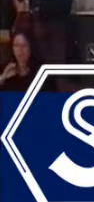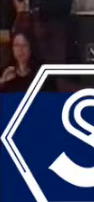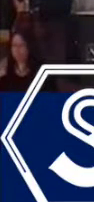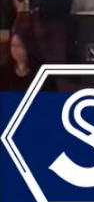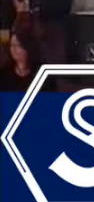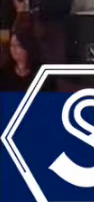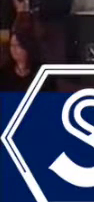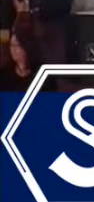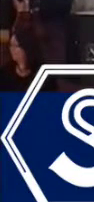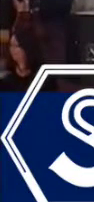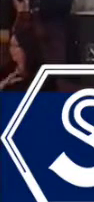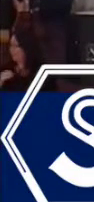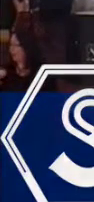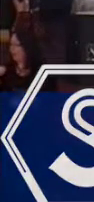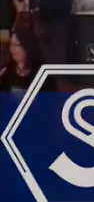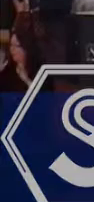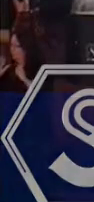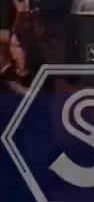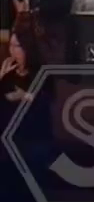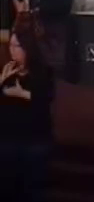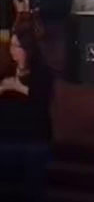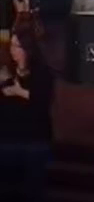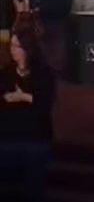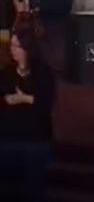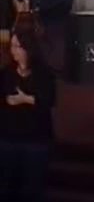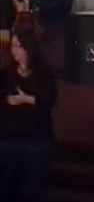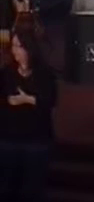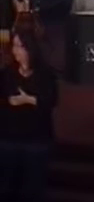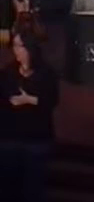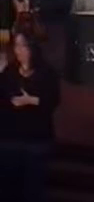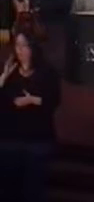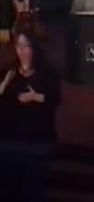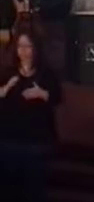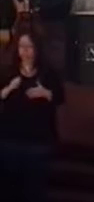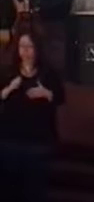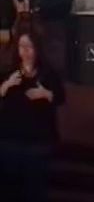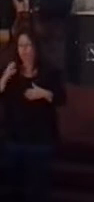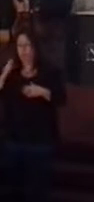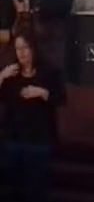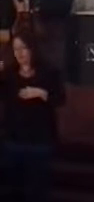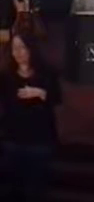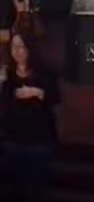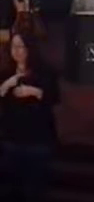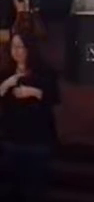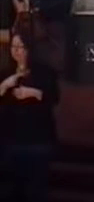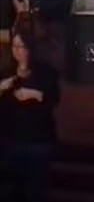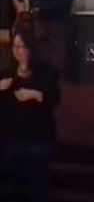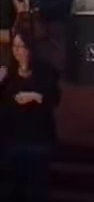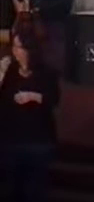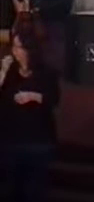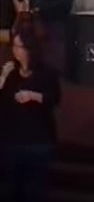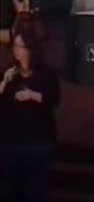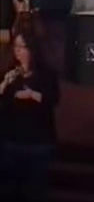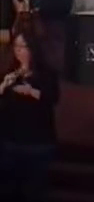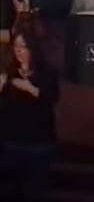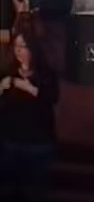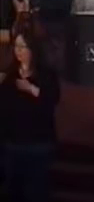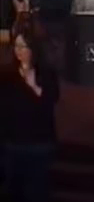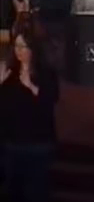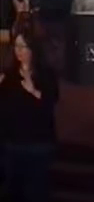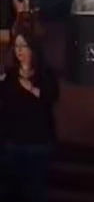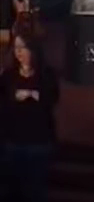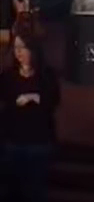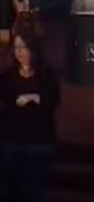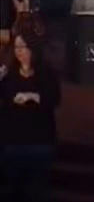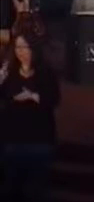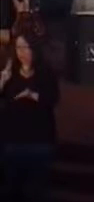Billy and his wonderful wife, Laura. They will be leaving us. The meal is going to be next Sunday, and we do need you to register so that way we